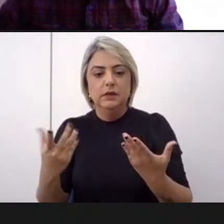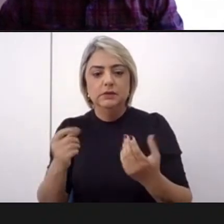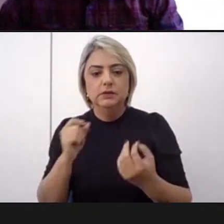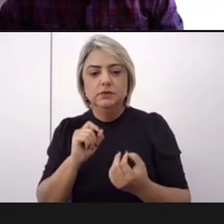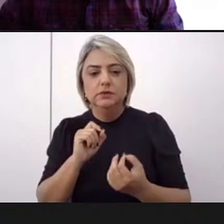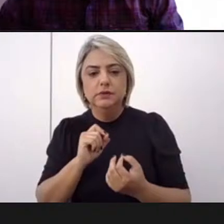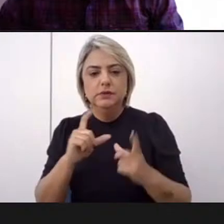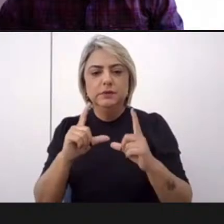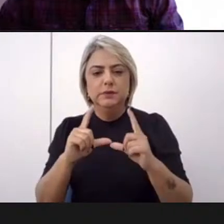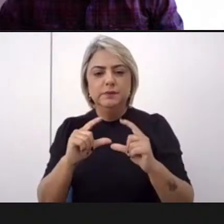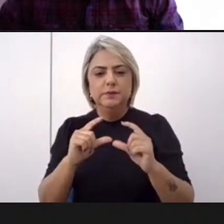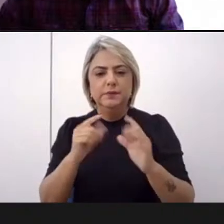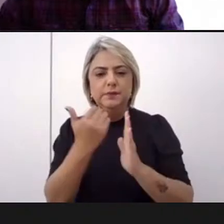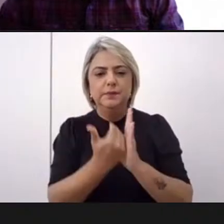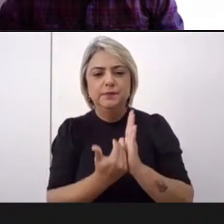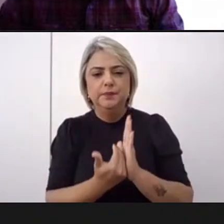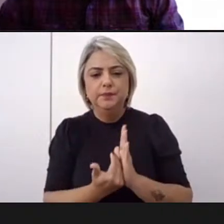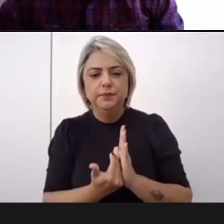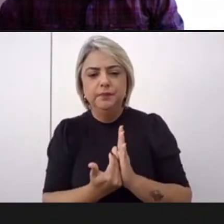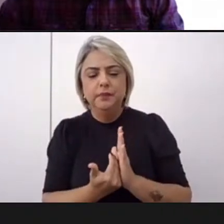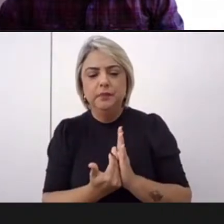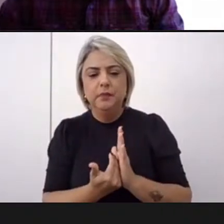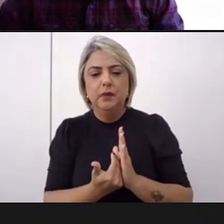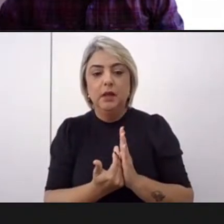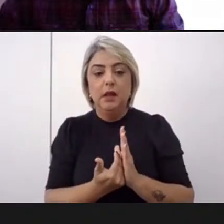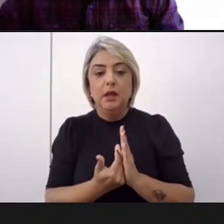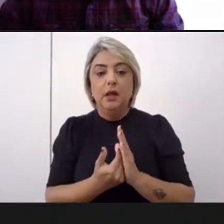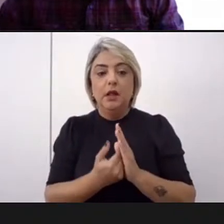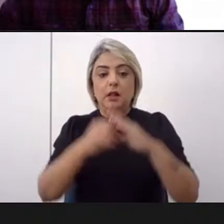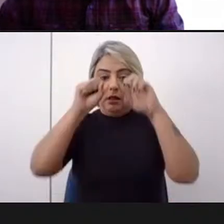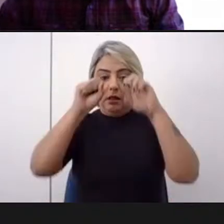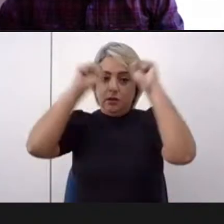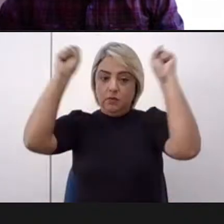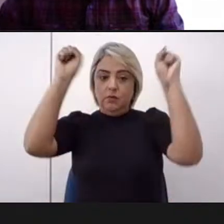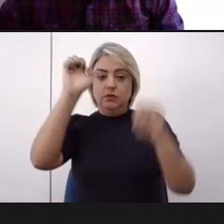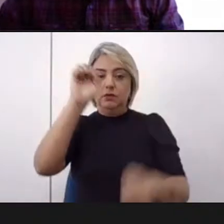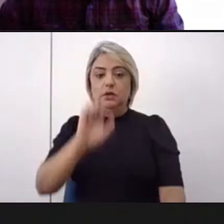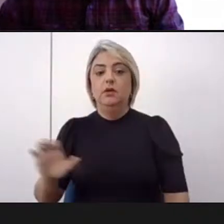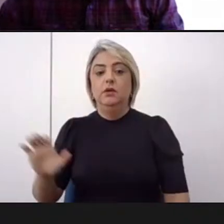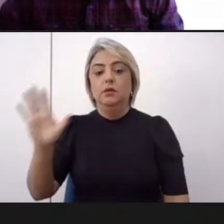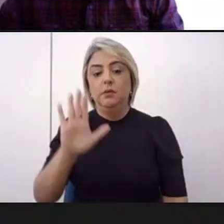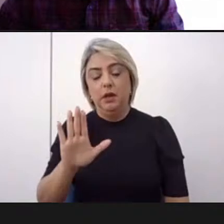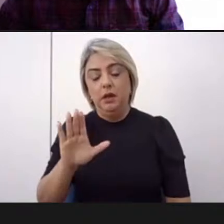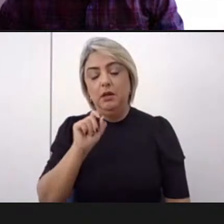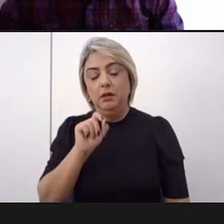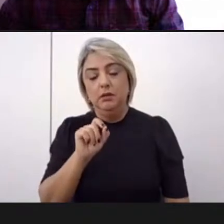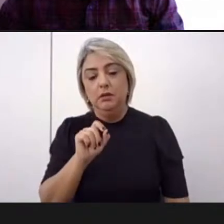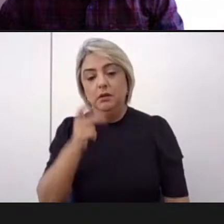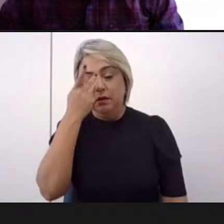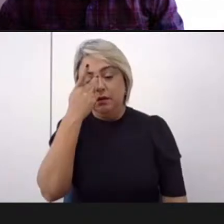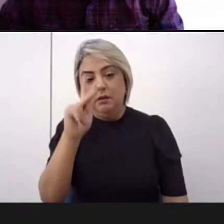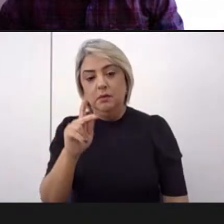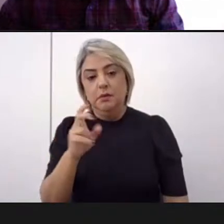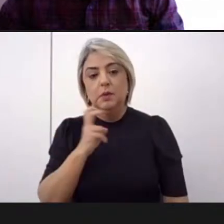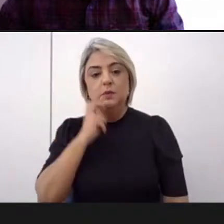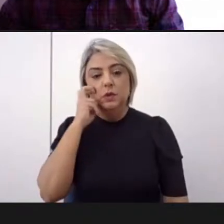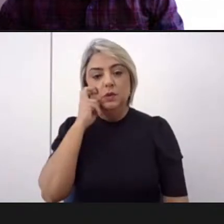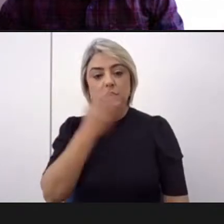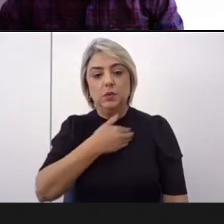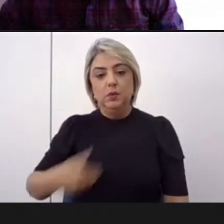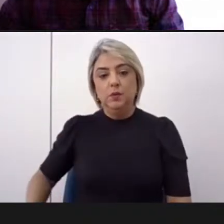in European courts to constrain the French government to do things, to change public